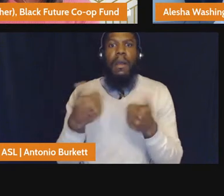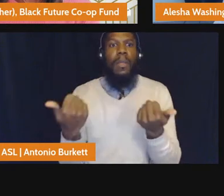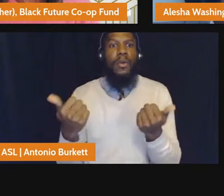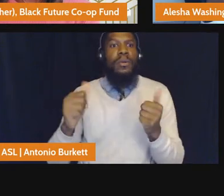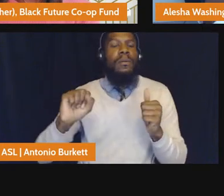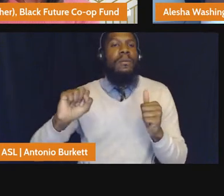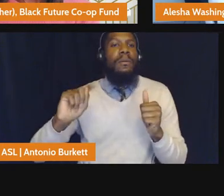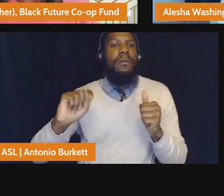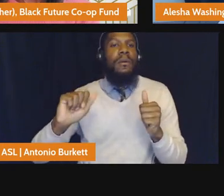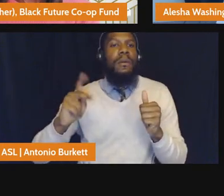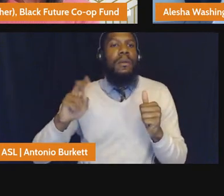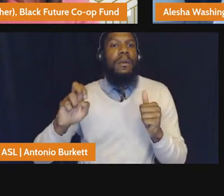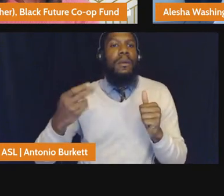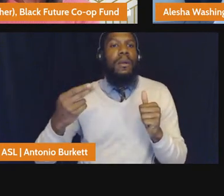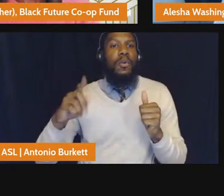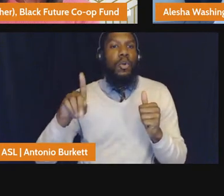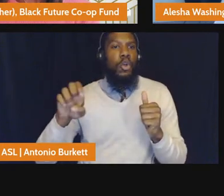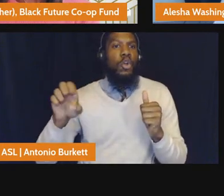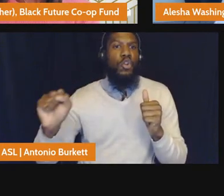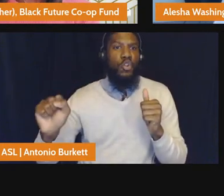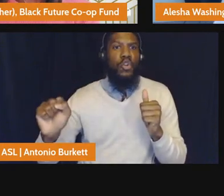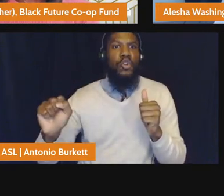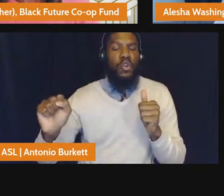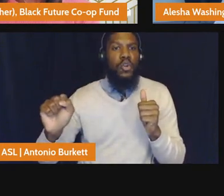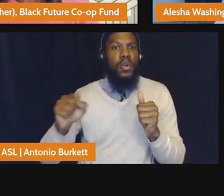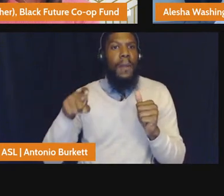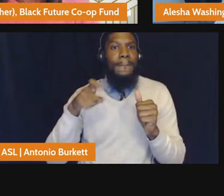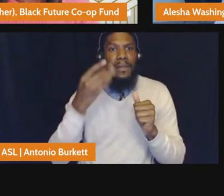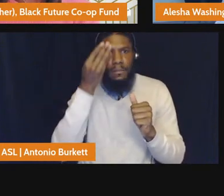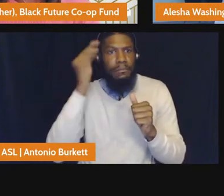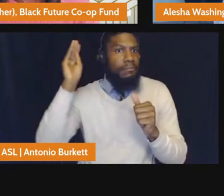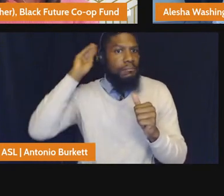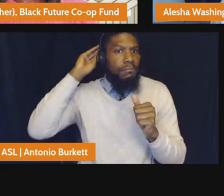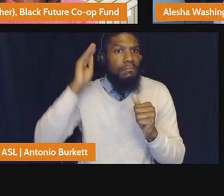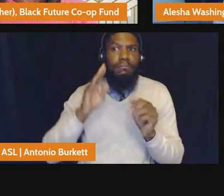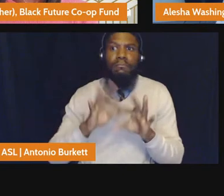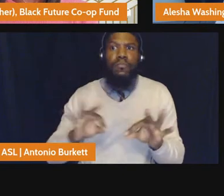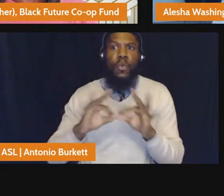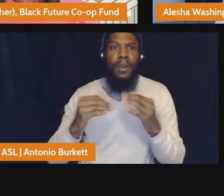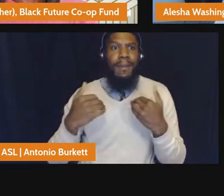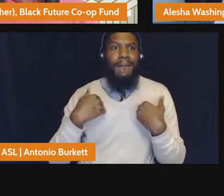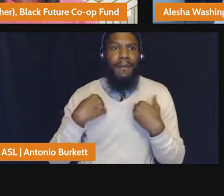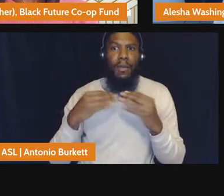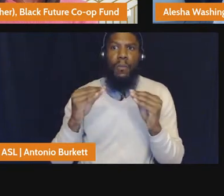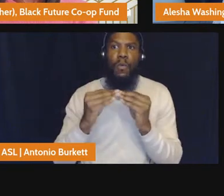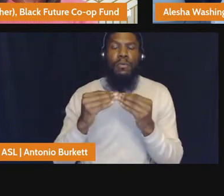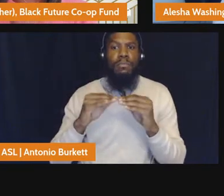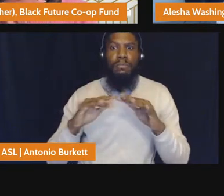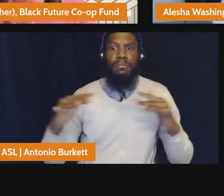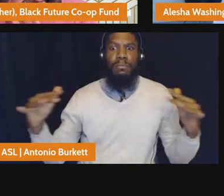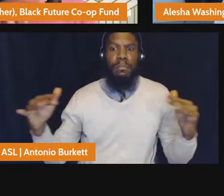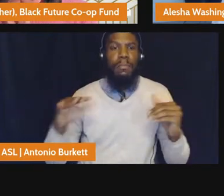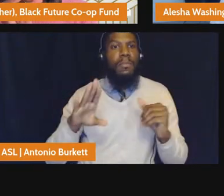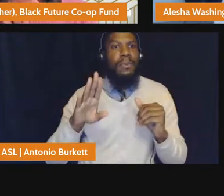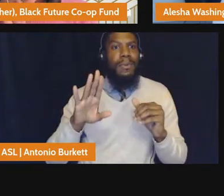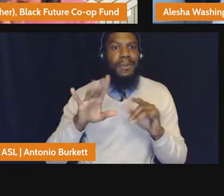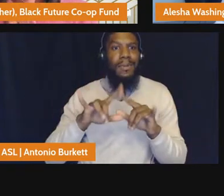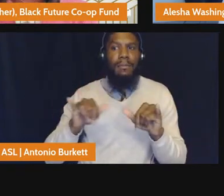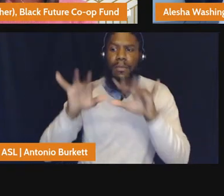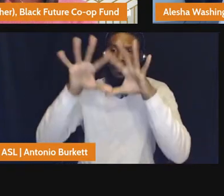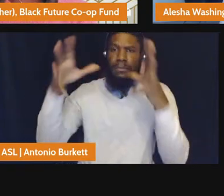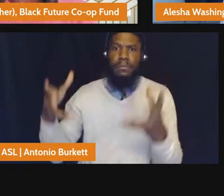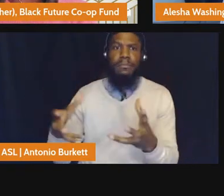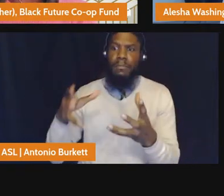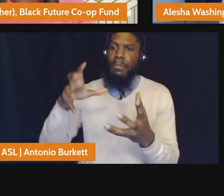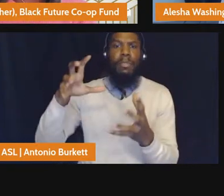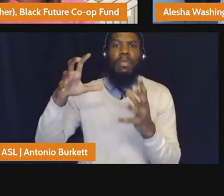community. It is fantastic to have new diverse voices stepping into play, but we also have to build the infrastructure and disrupt the infrastructure to ensure they have